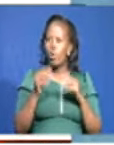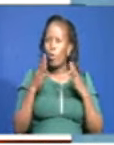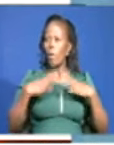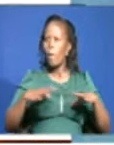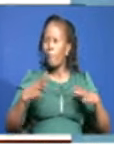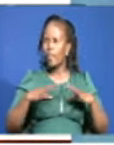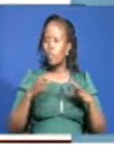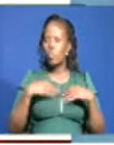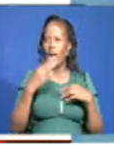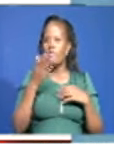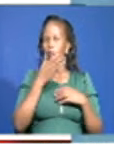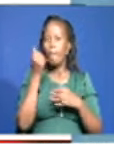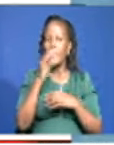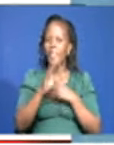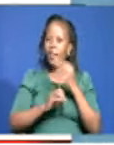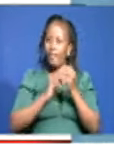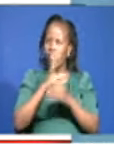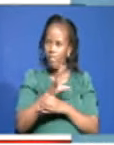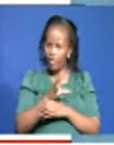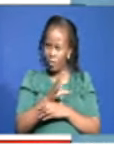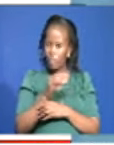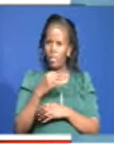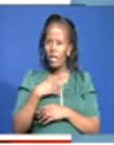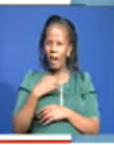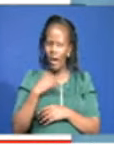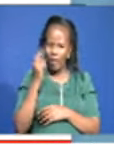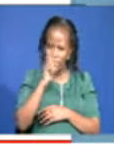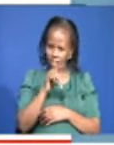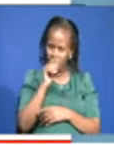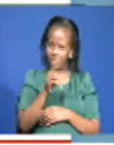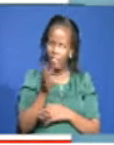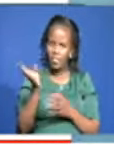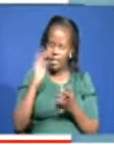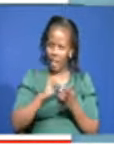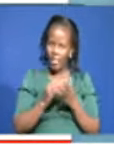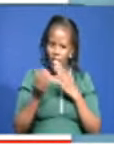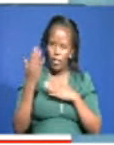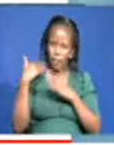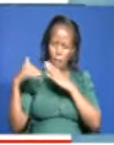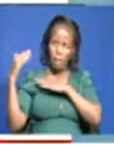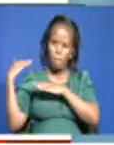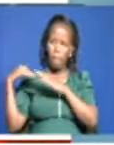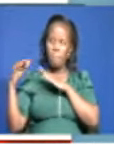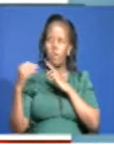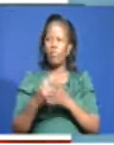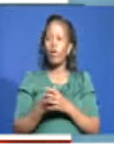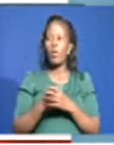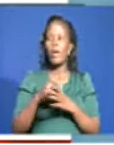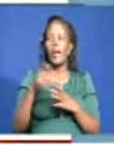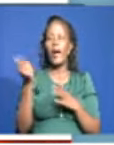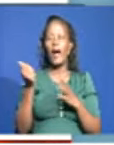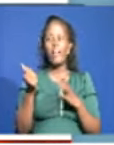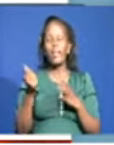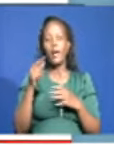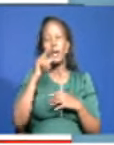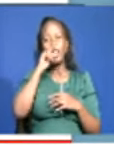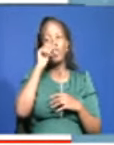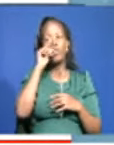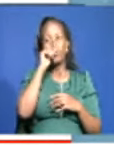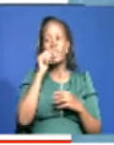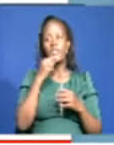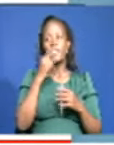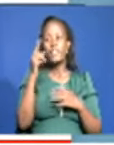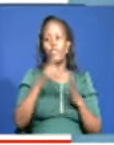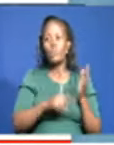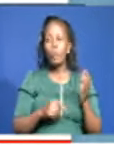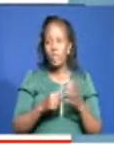video? I have seen this one circulating, shaking my head. KOTOCS tweeted, Watu walichagua